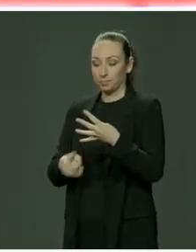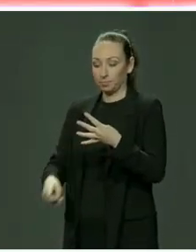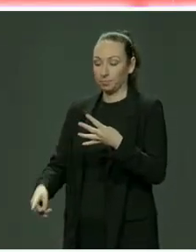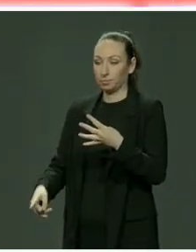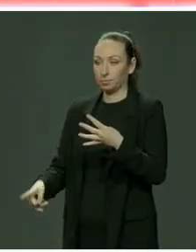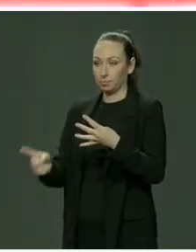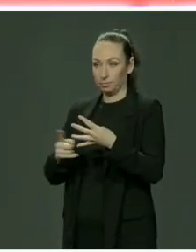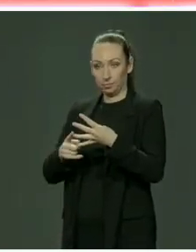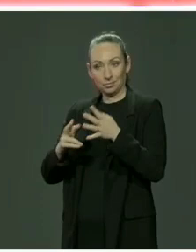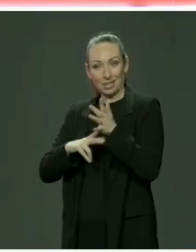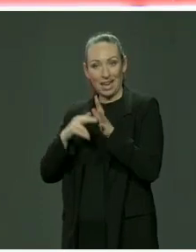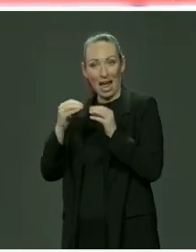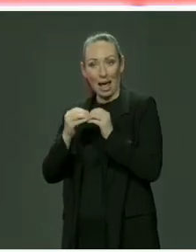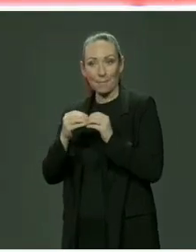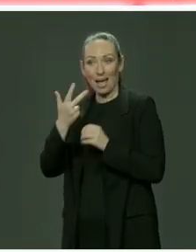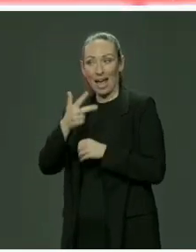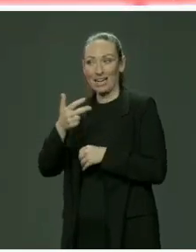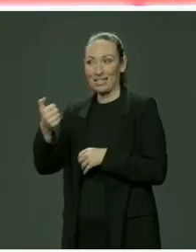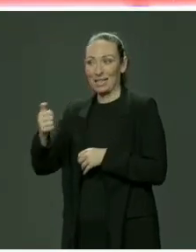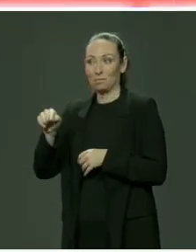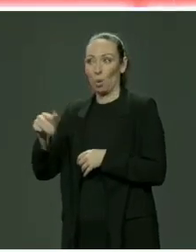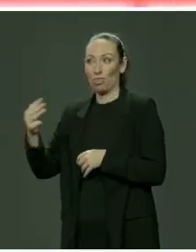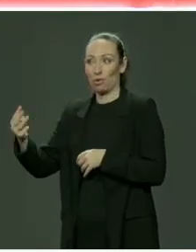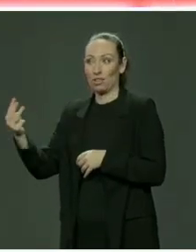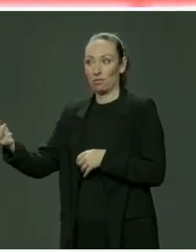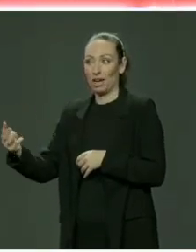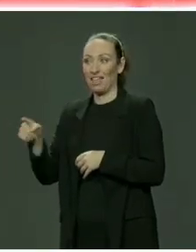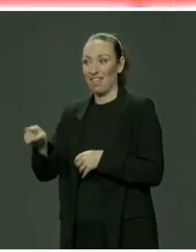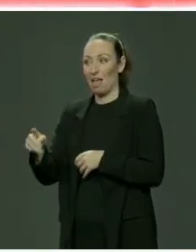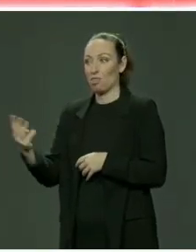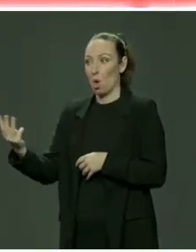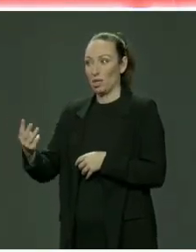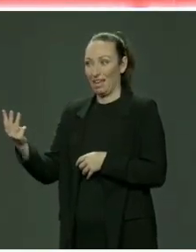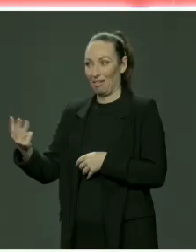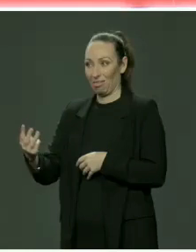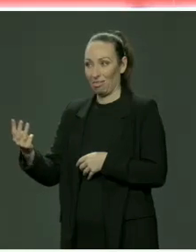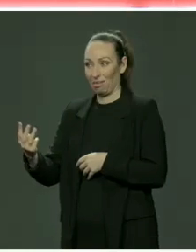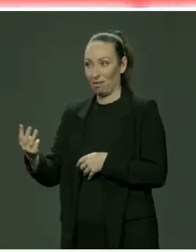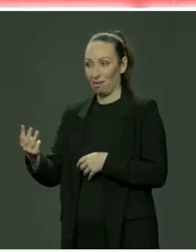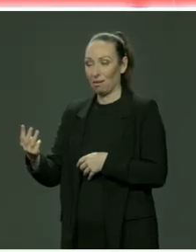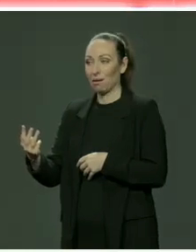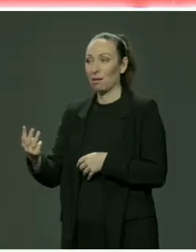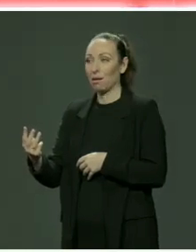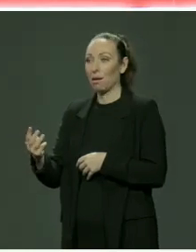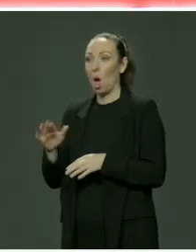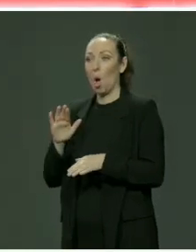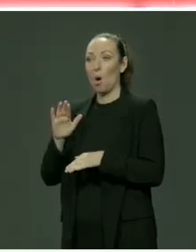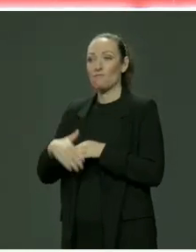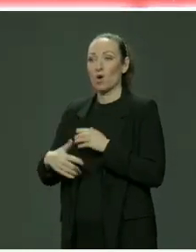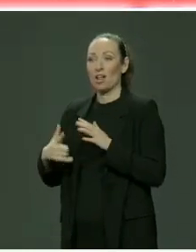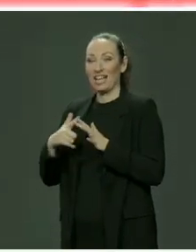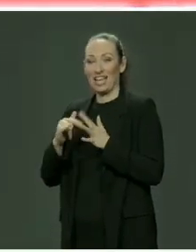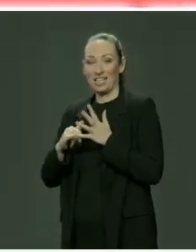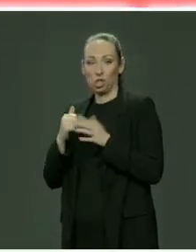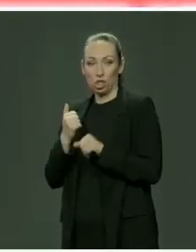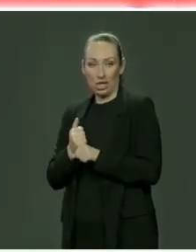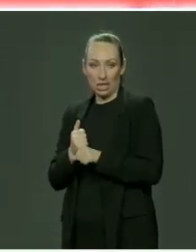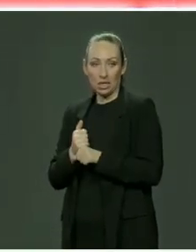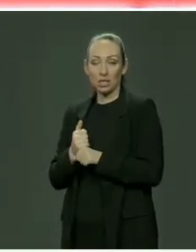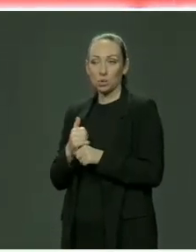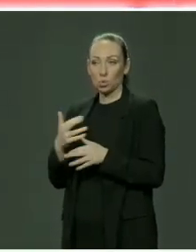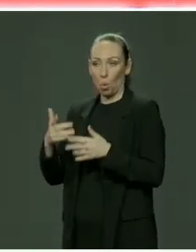is 86.33, ranked 13th with an overall A ESG score. ANZ